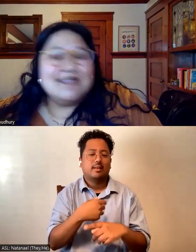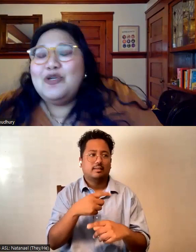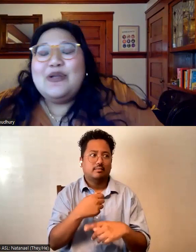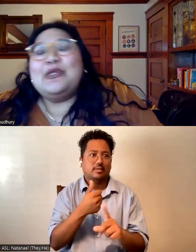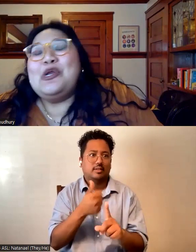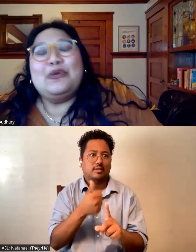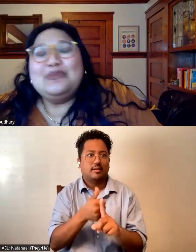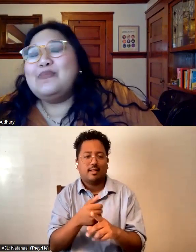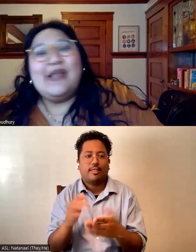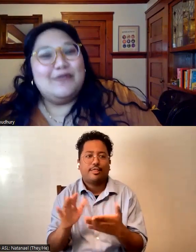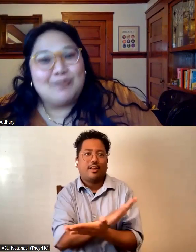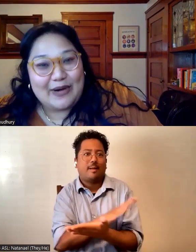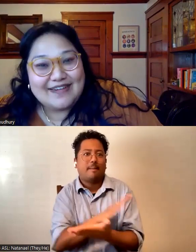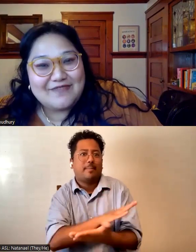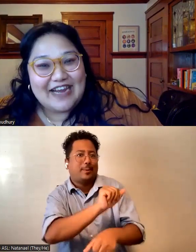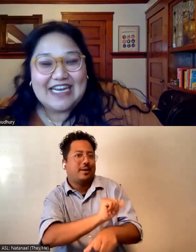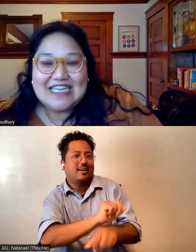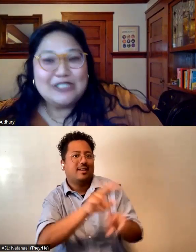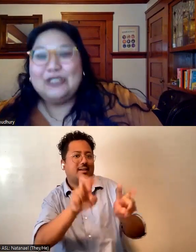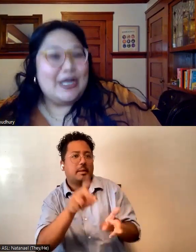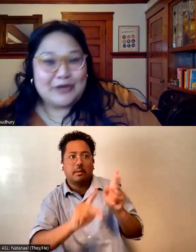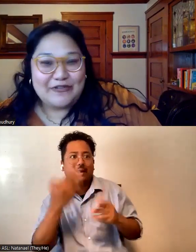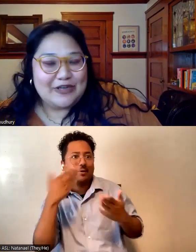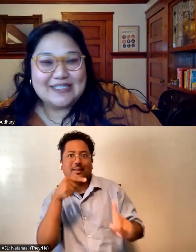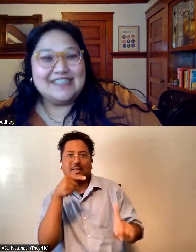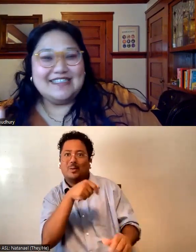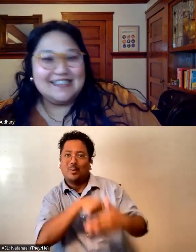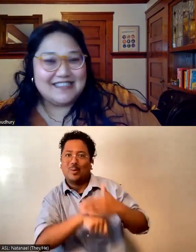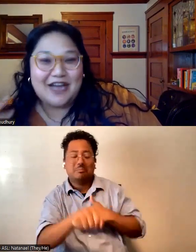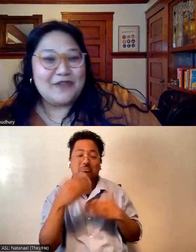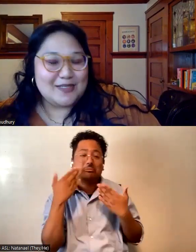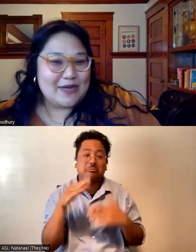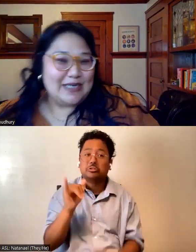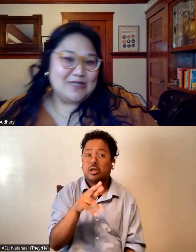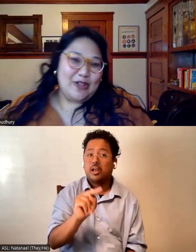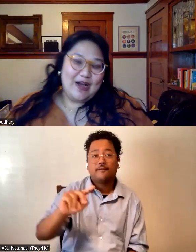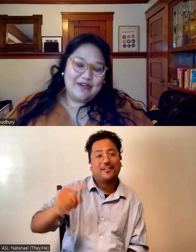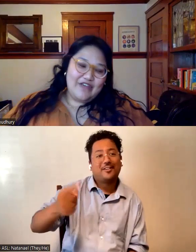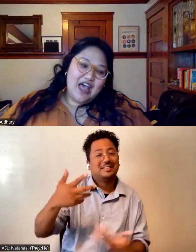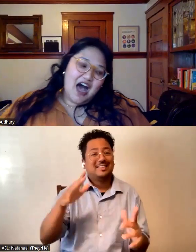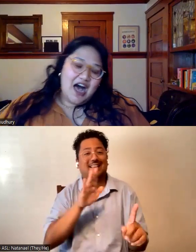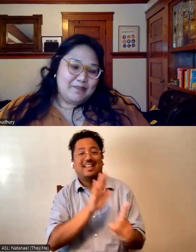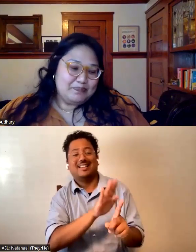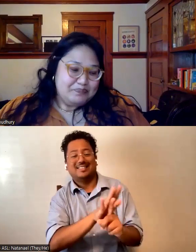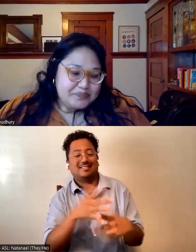paperwork because nobody really knows when he was born, right? Just January 1st. This is kind of an experience for a lot of